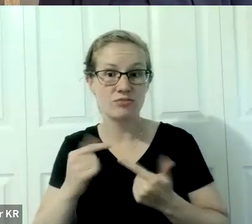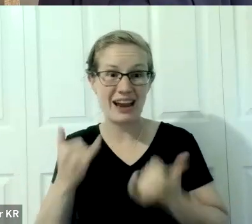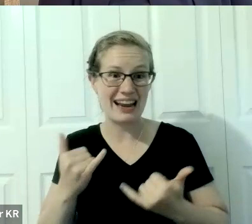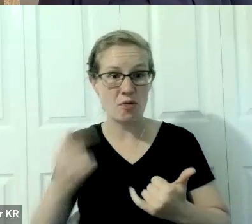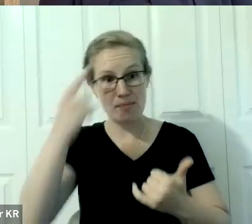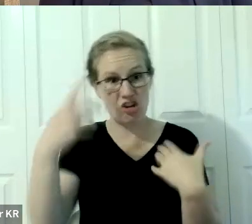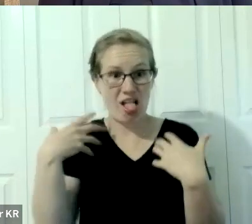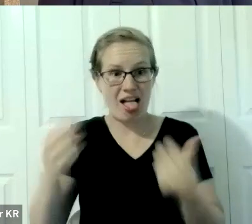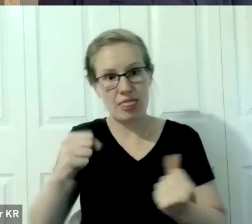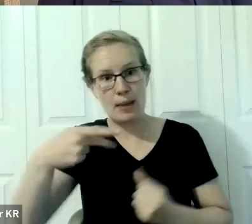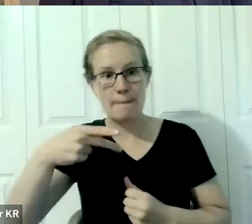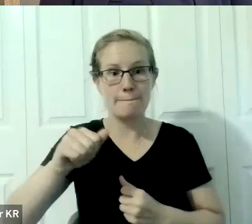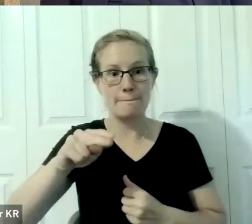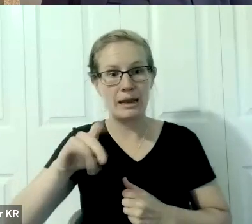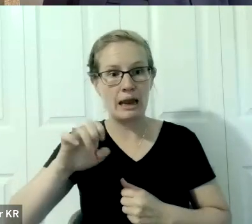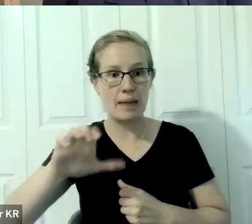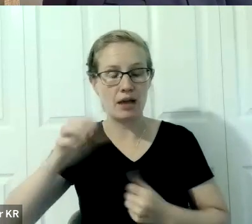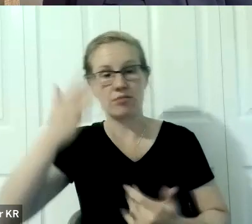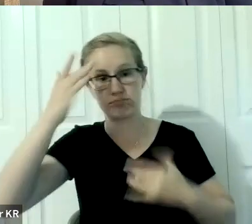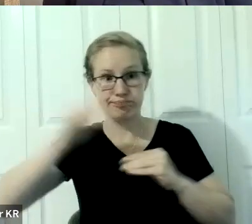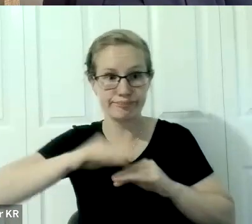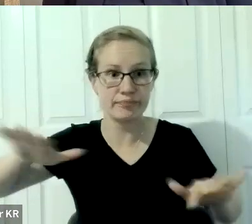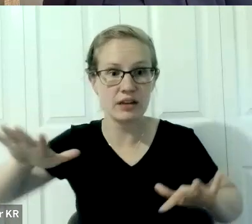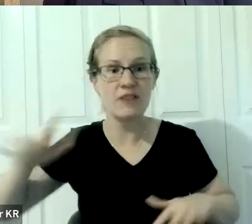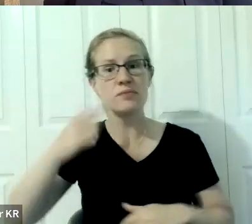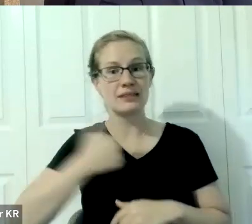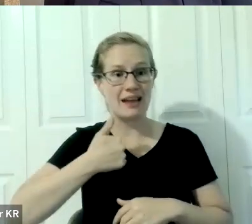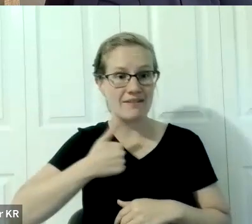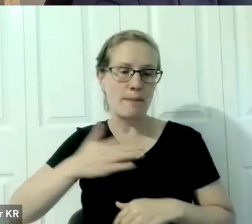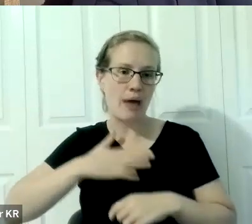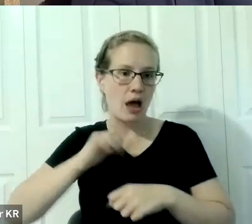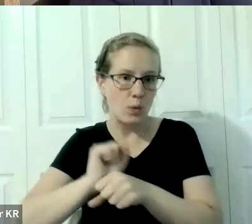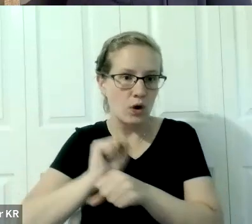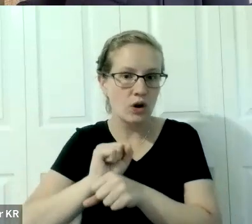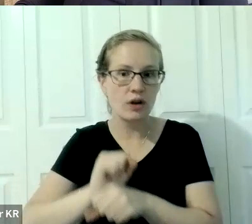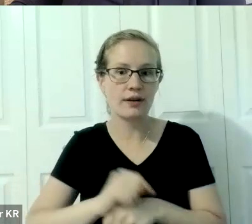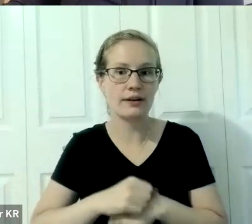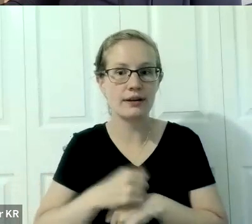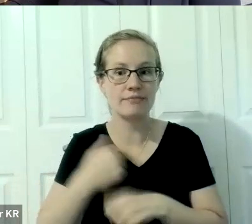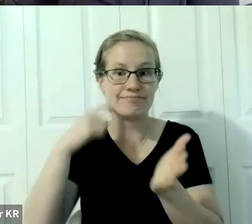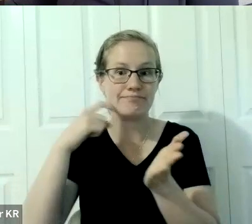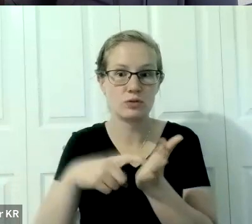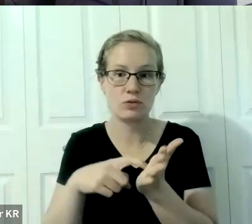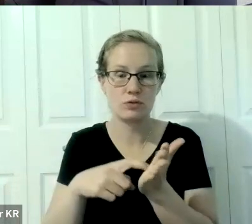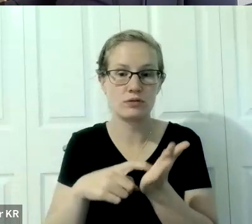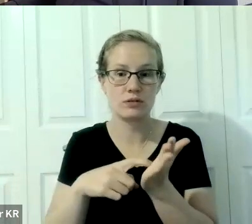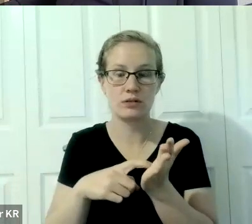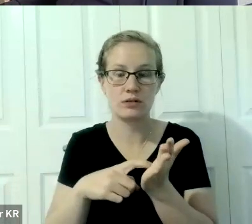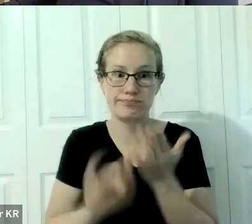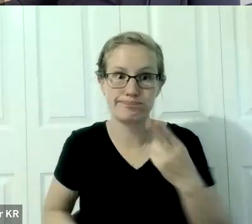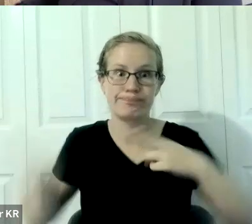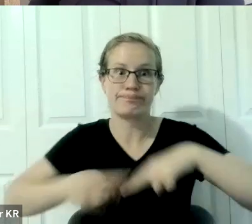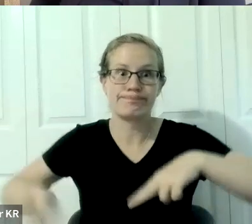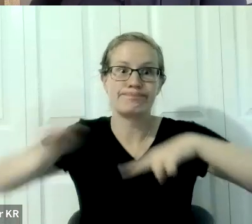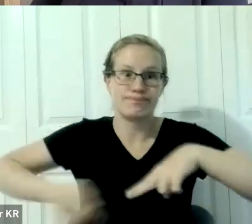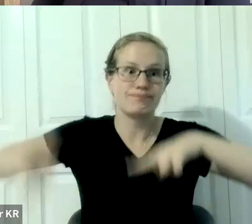pandemic. And I can say for myself and my practice, I have seen a big boom in